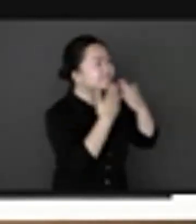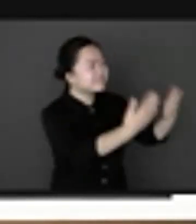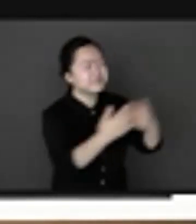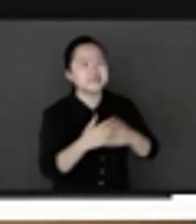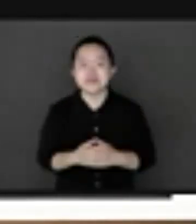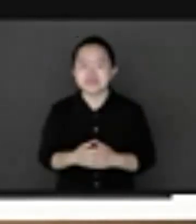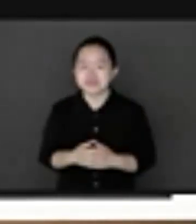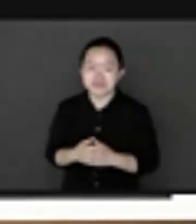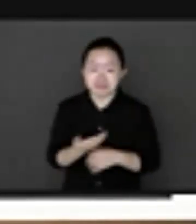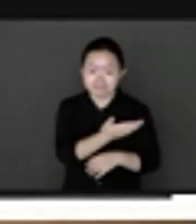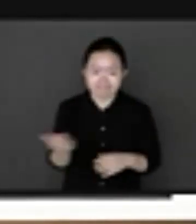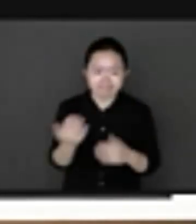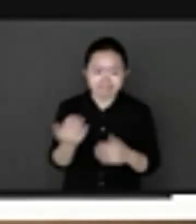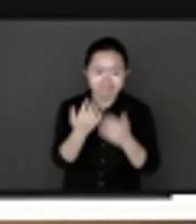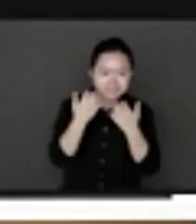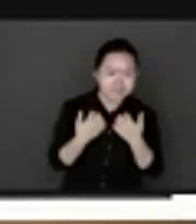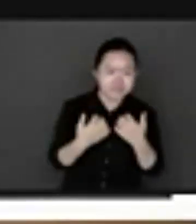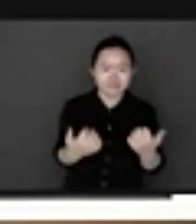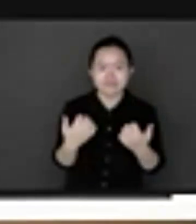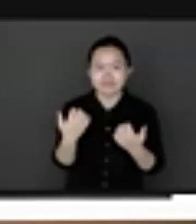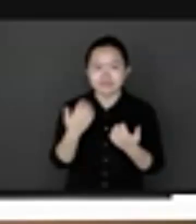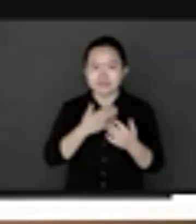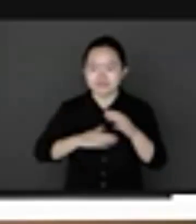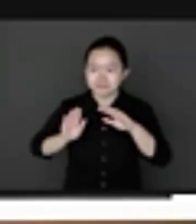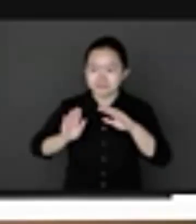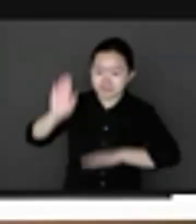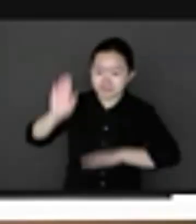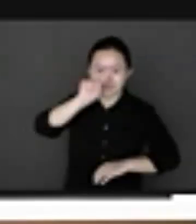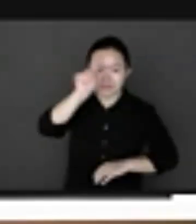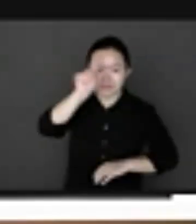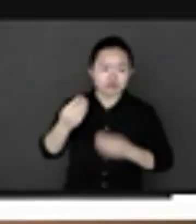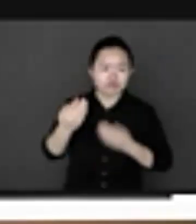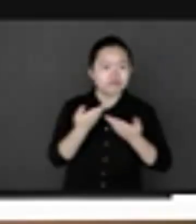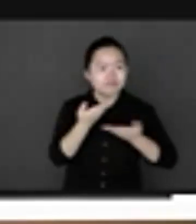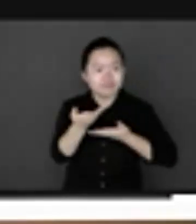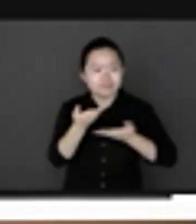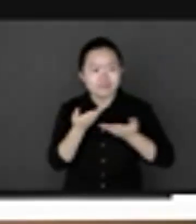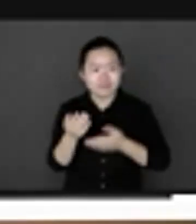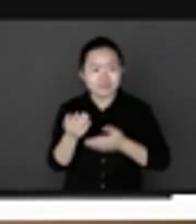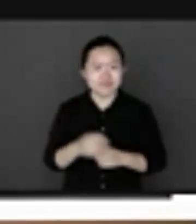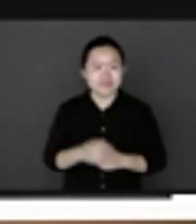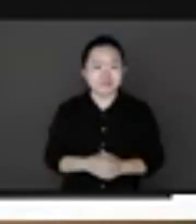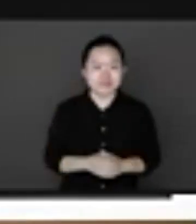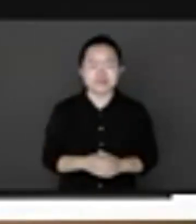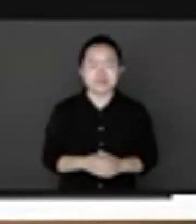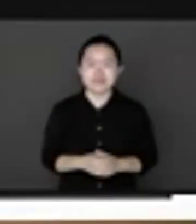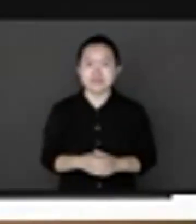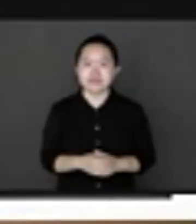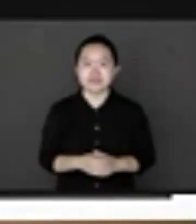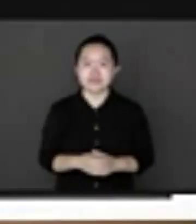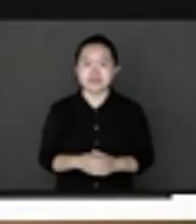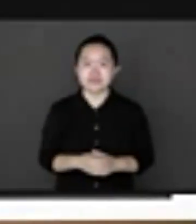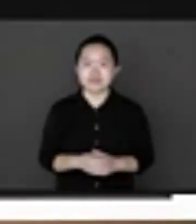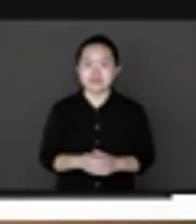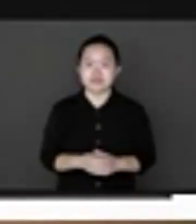in the room while I open my computer? So we have one question